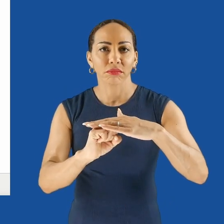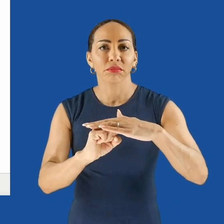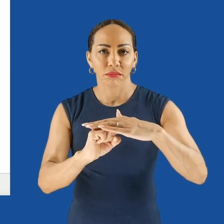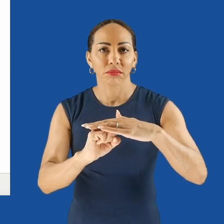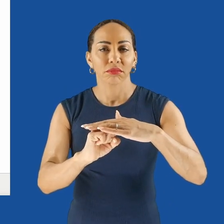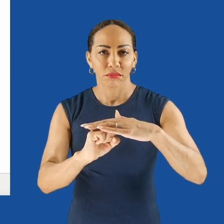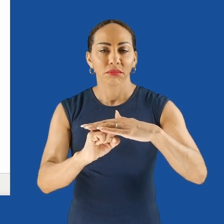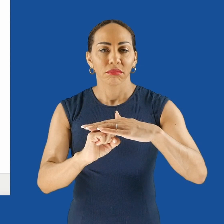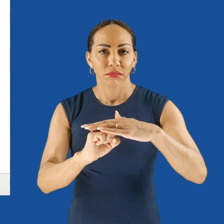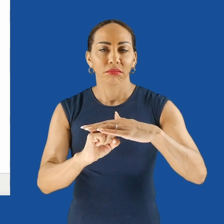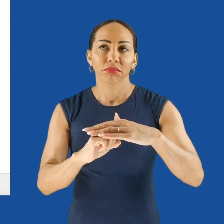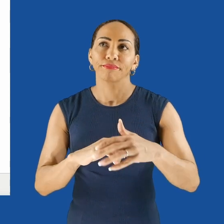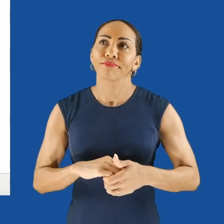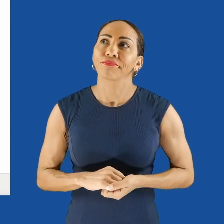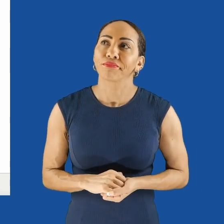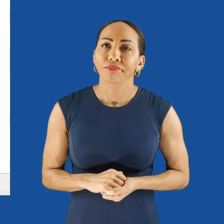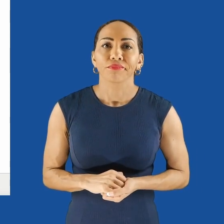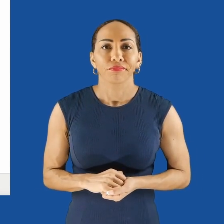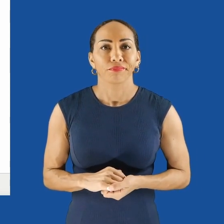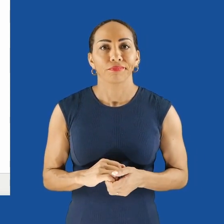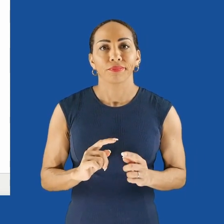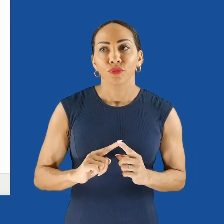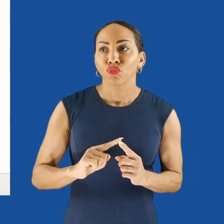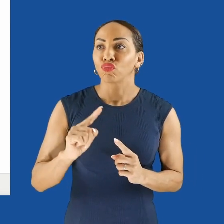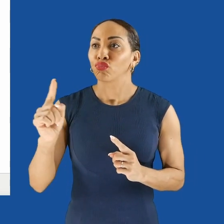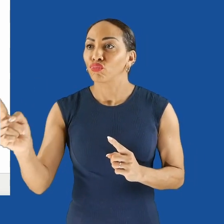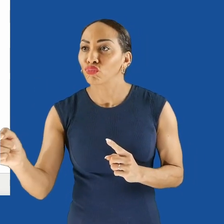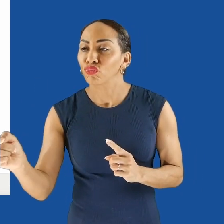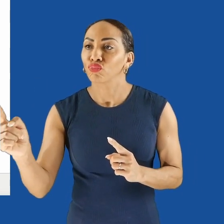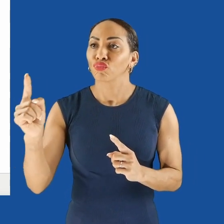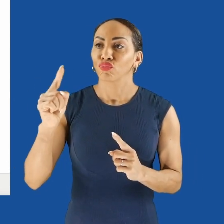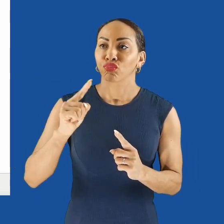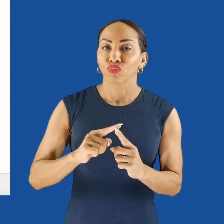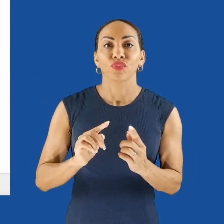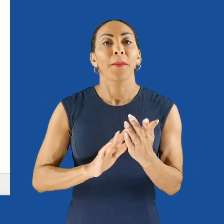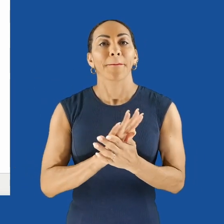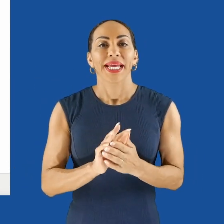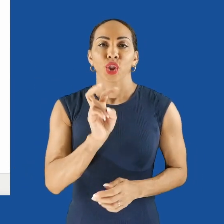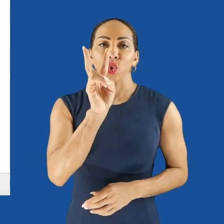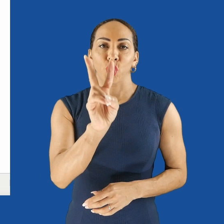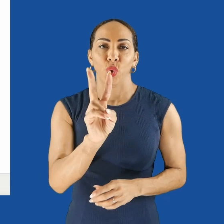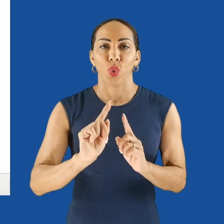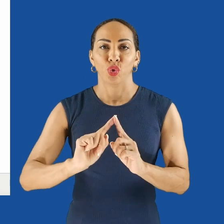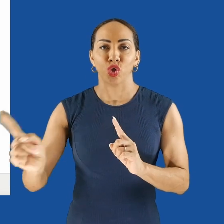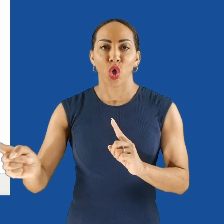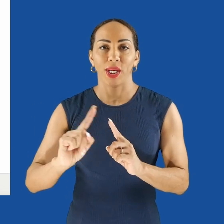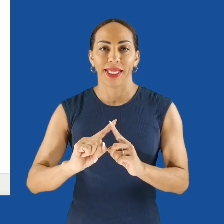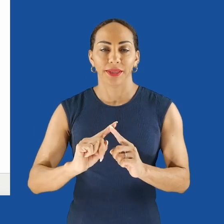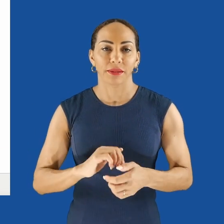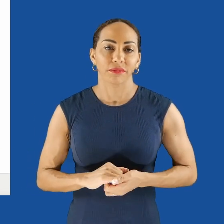need support for. A journey to work and a journey back home in a day counts as 2 journeys.